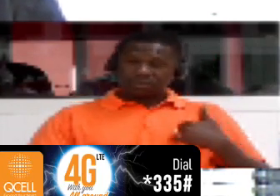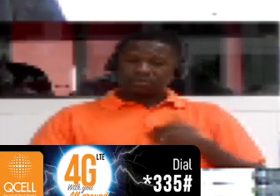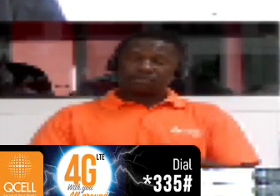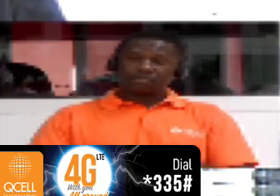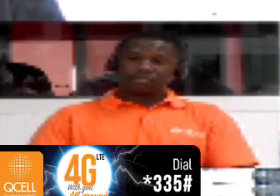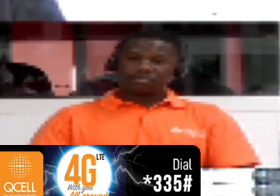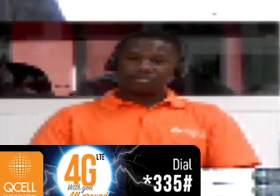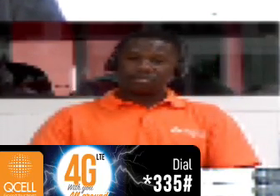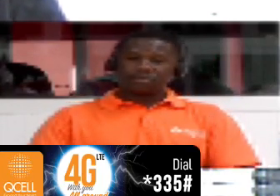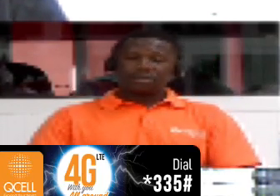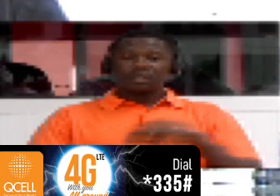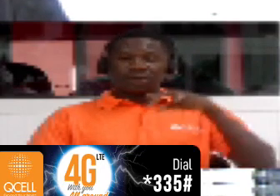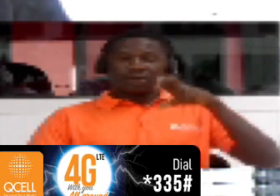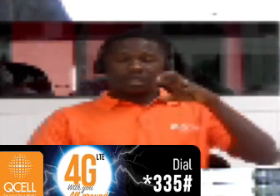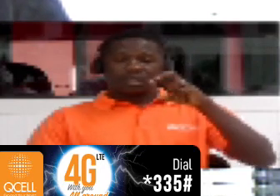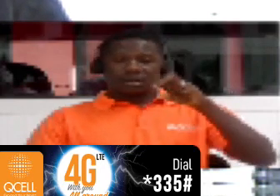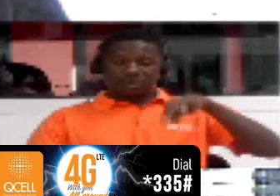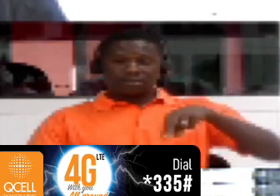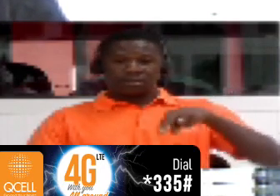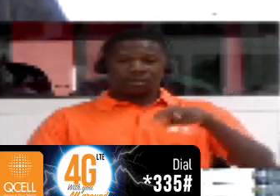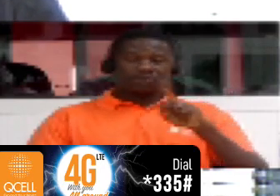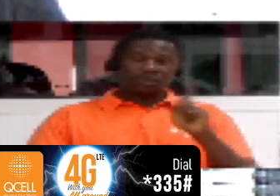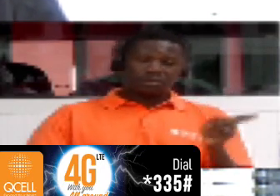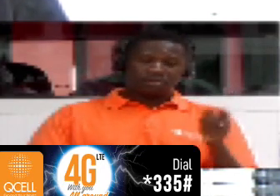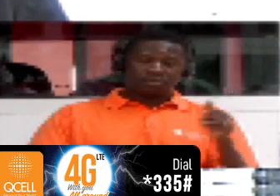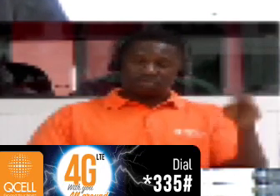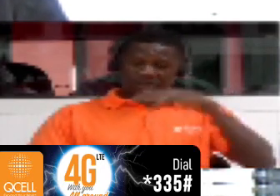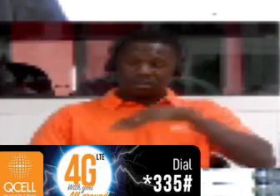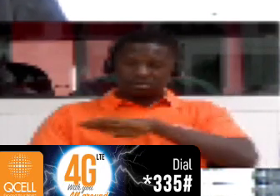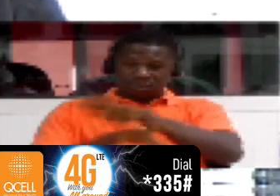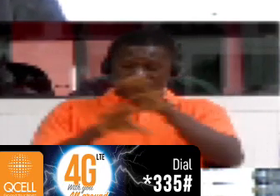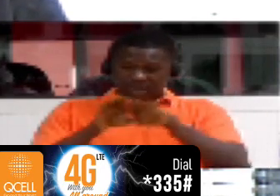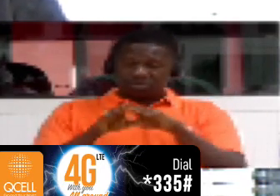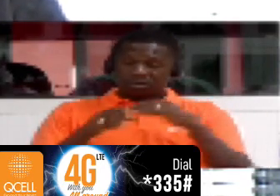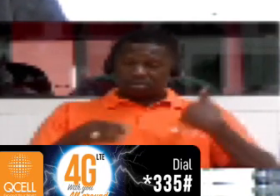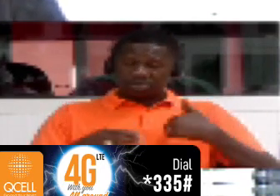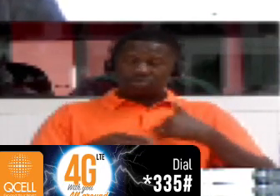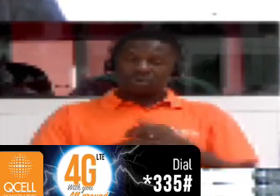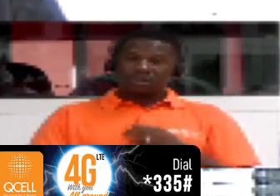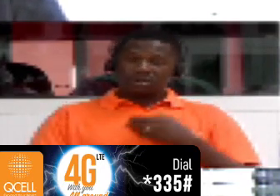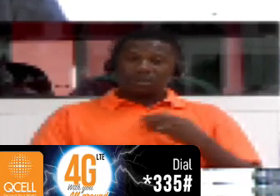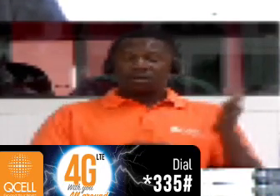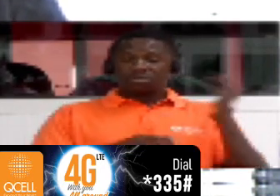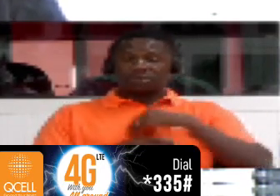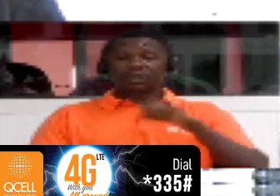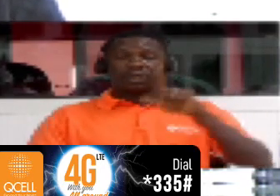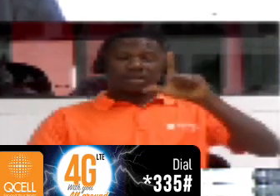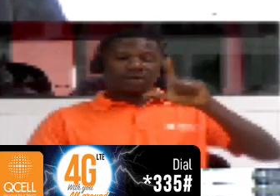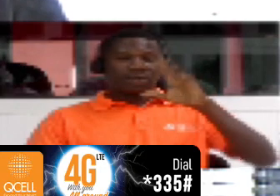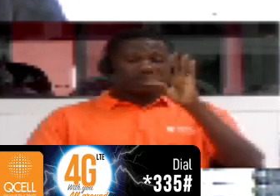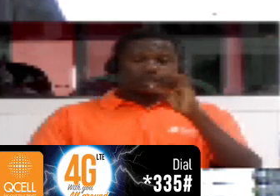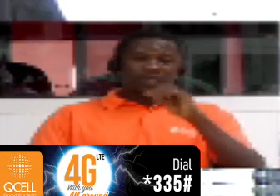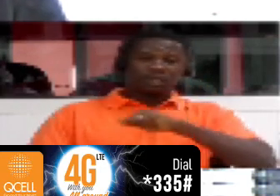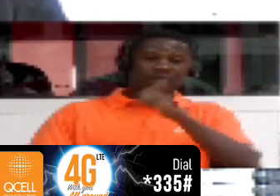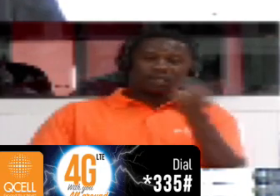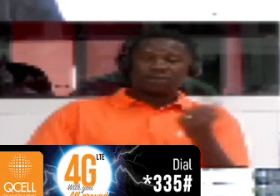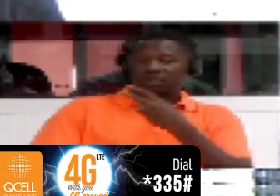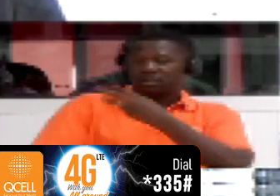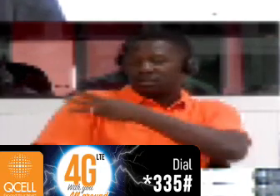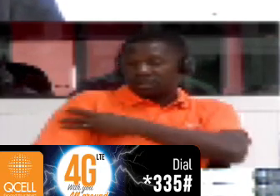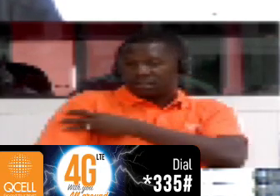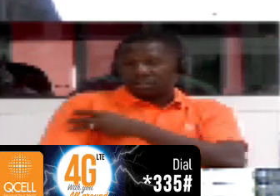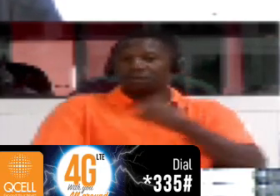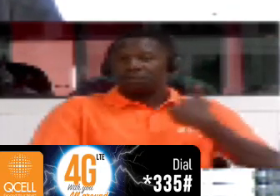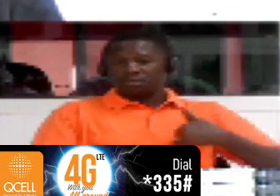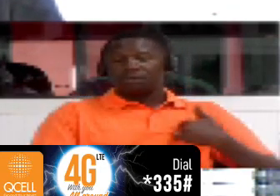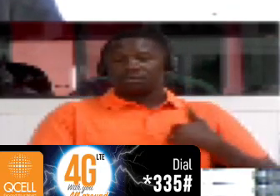onati. The RNG brings a platoon. Ito le ka lieutenant onati and in sergeant. And they normally will provide the lieutenant and the